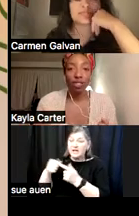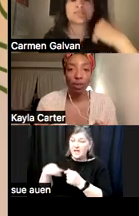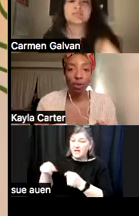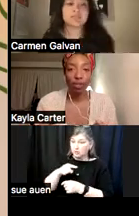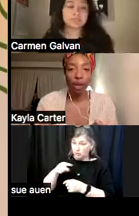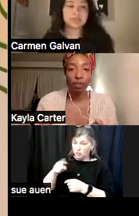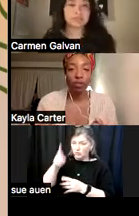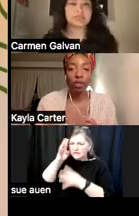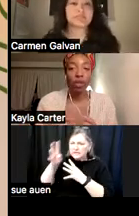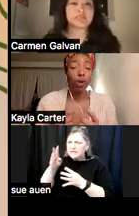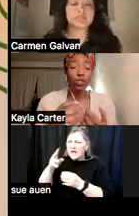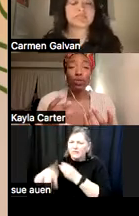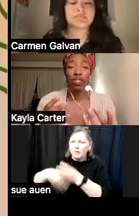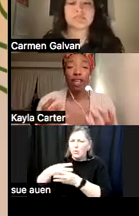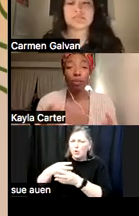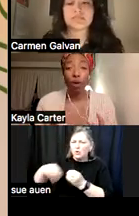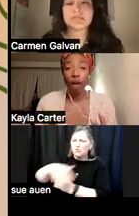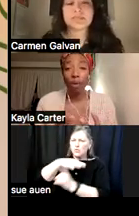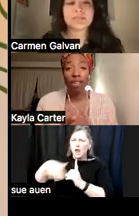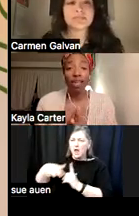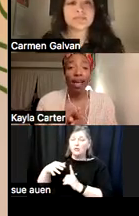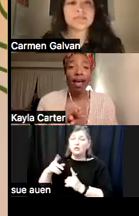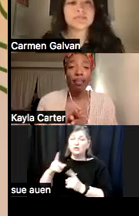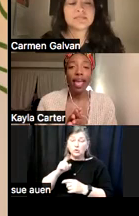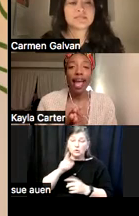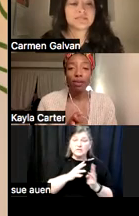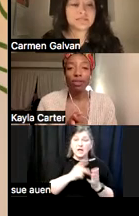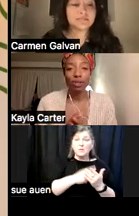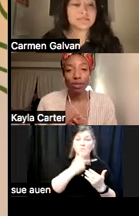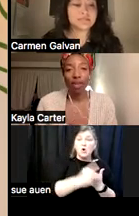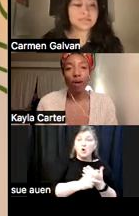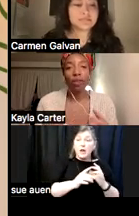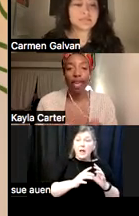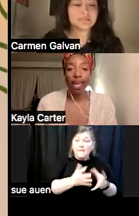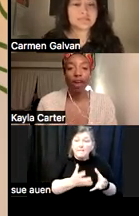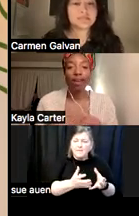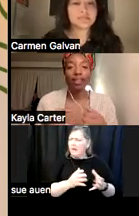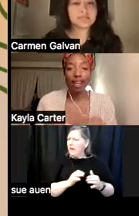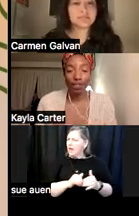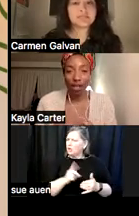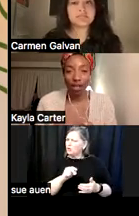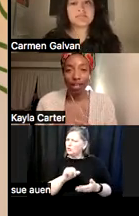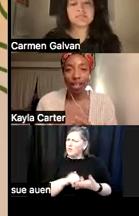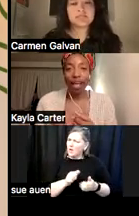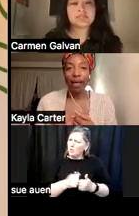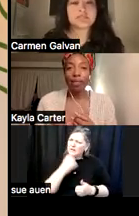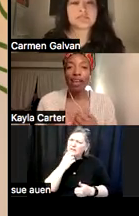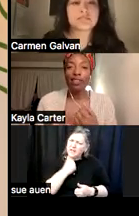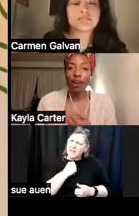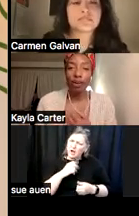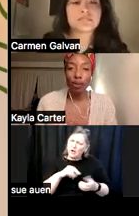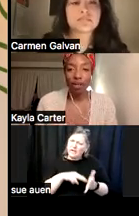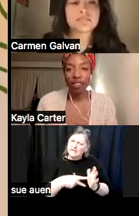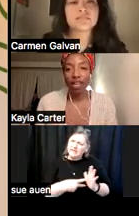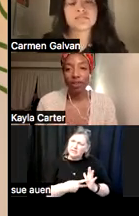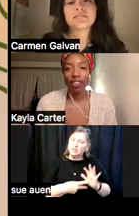you design the world around you? Do you design programming? And how do you do that with care and intention? And it's